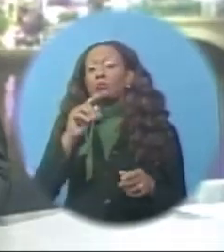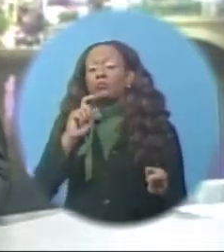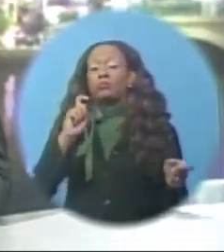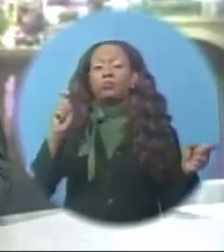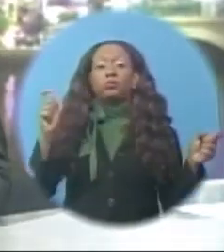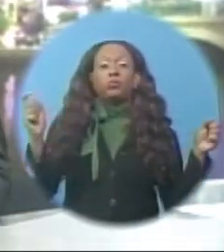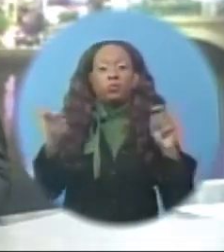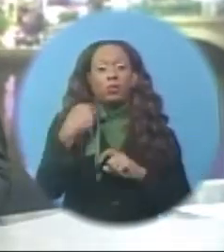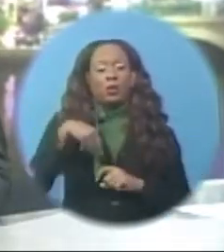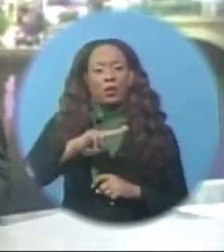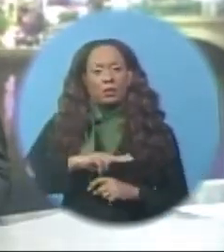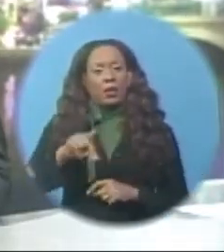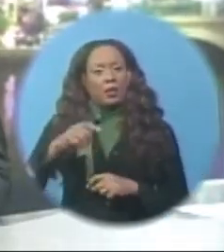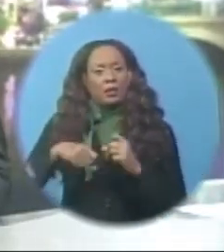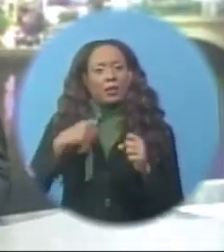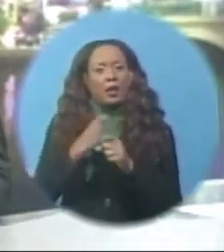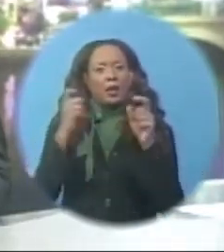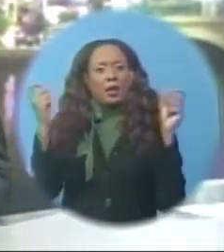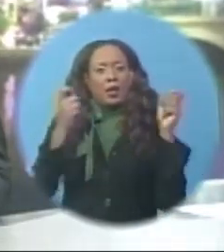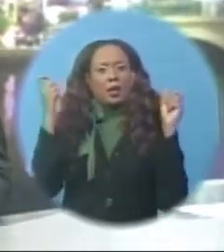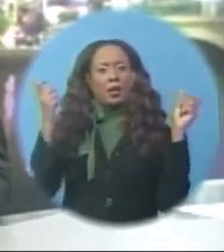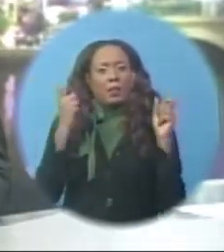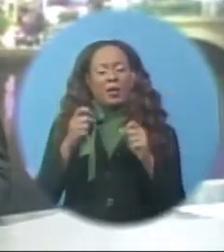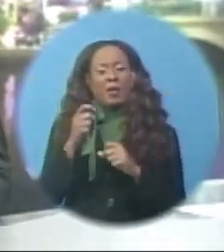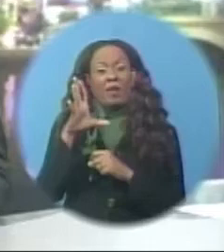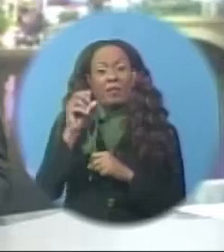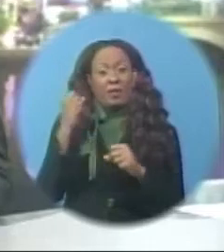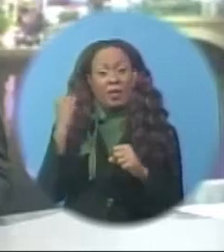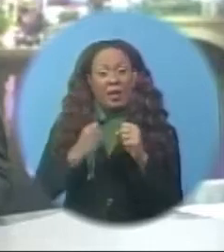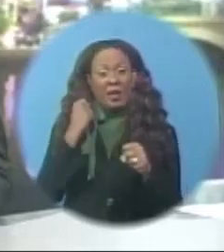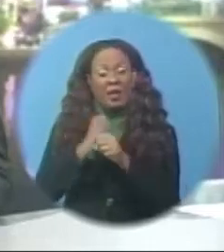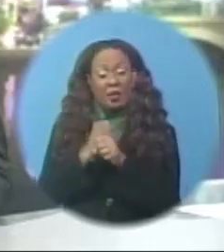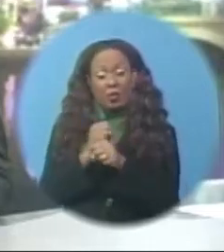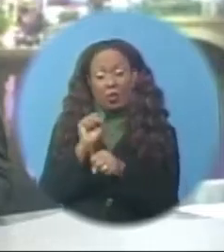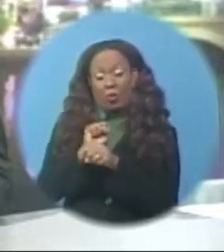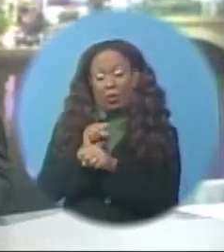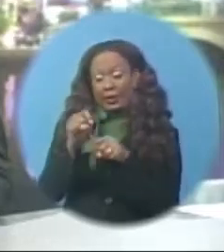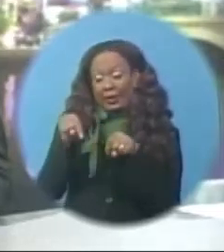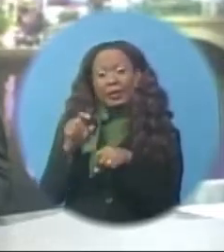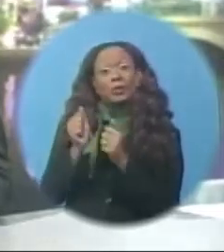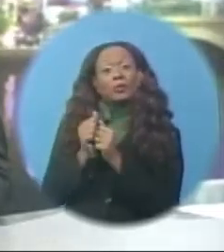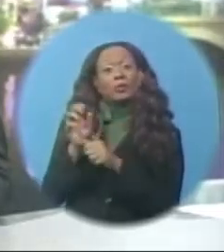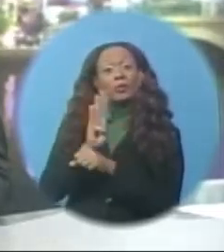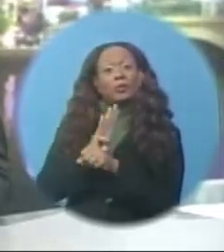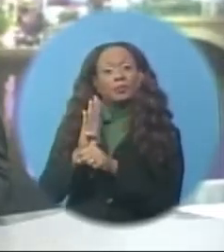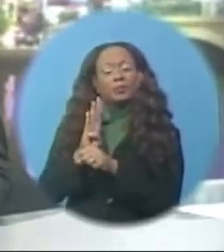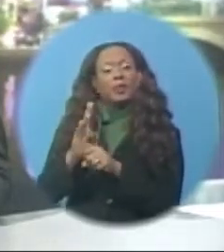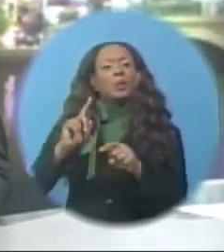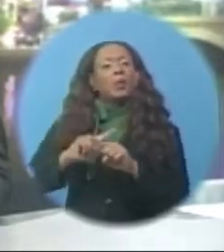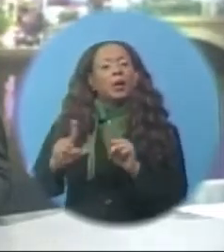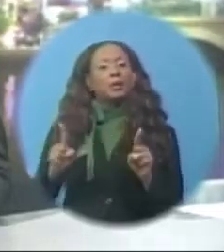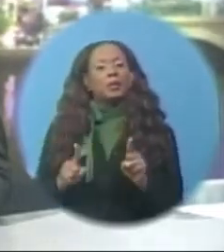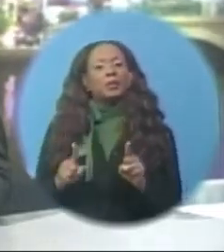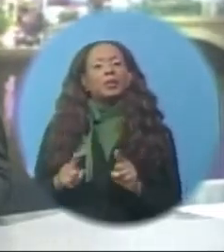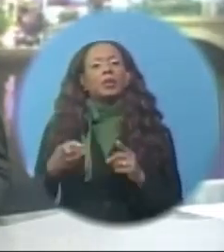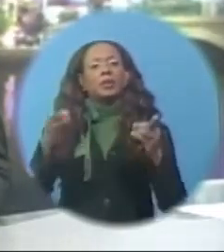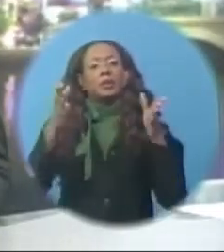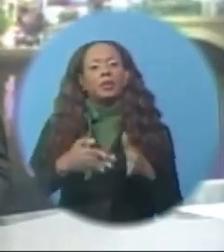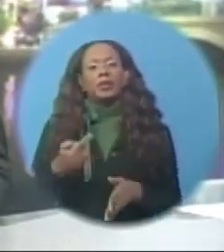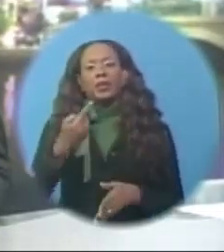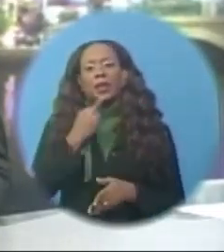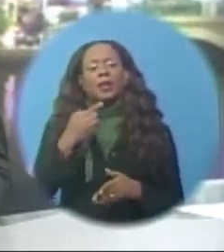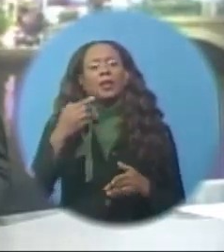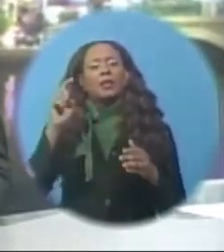they're celebrating a relationship with the island spanning 50 years. But according to the organization's director, there's an urgent need to add a